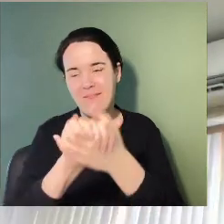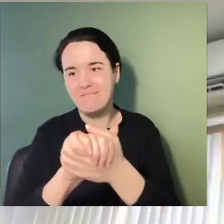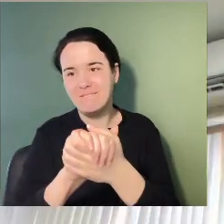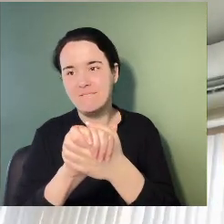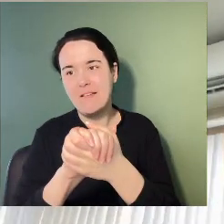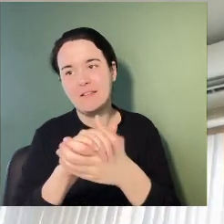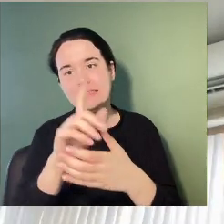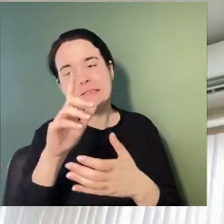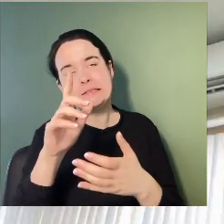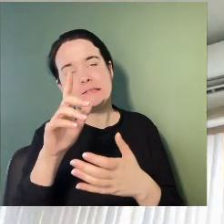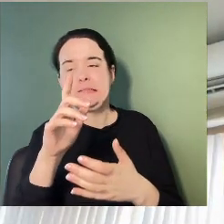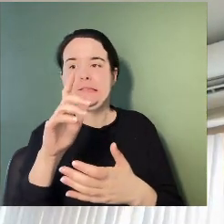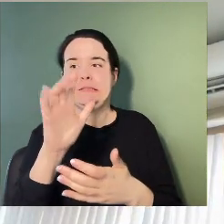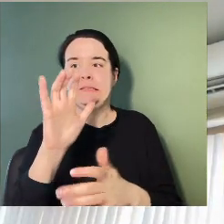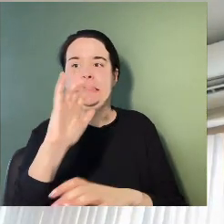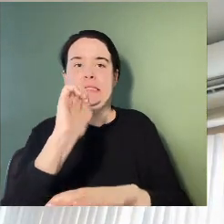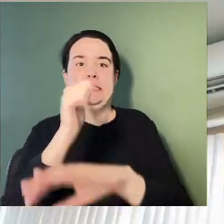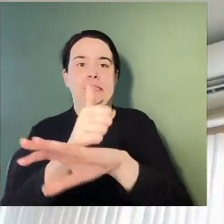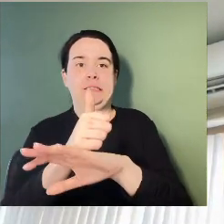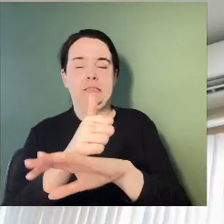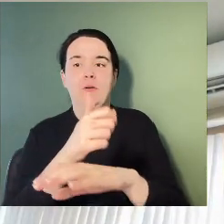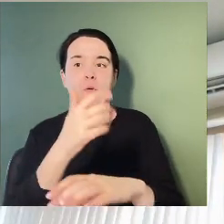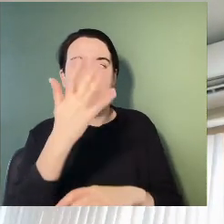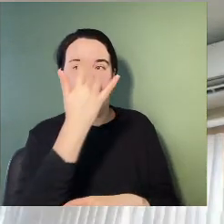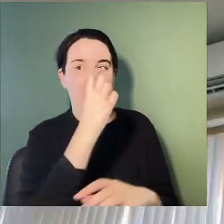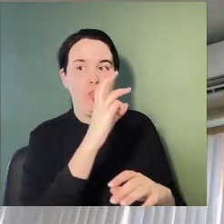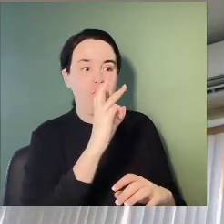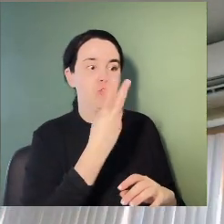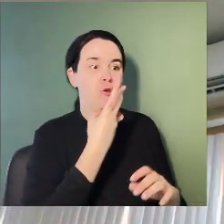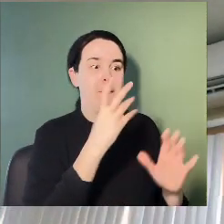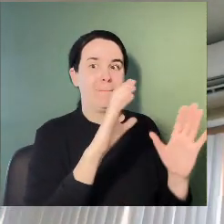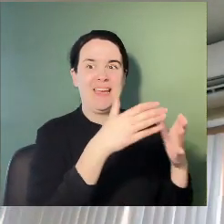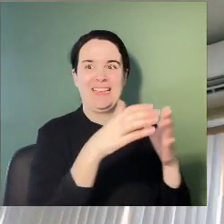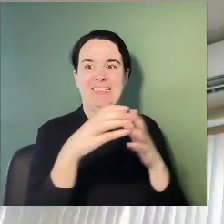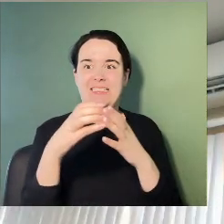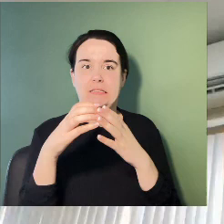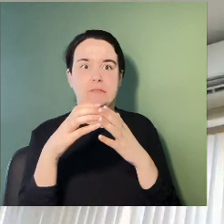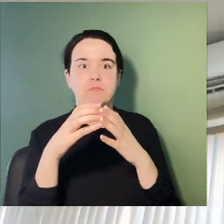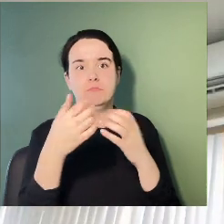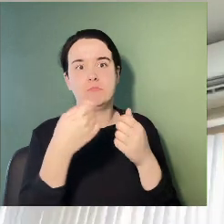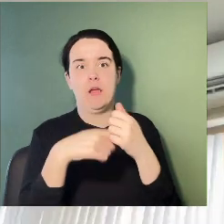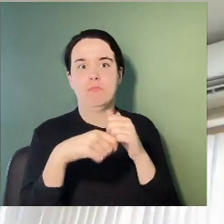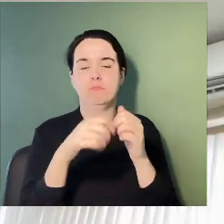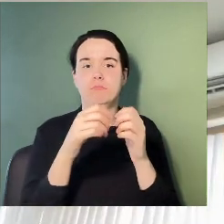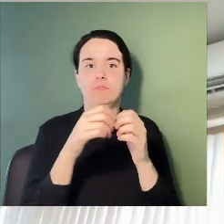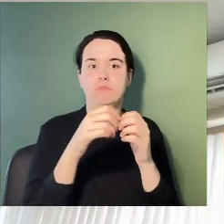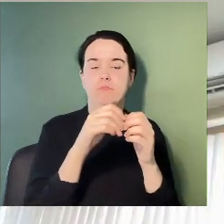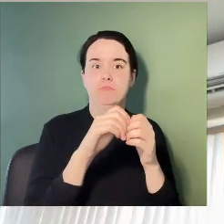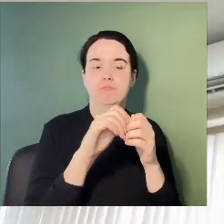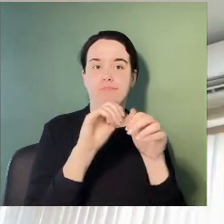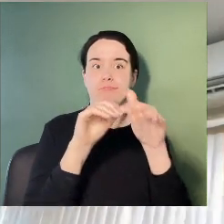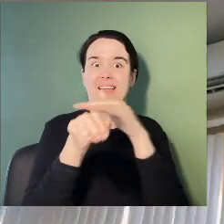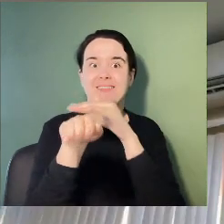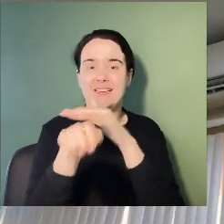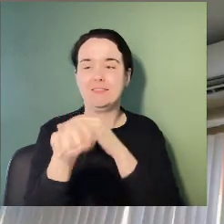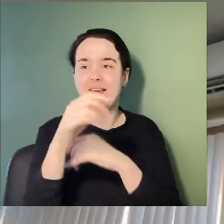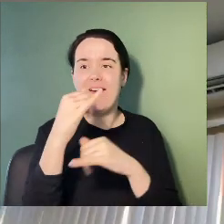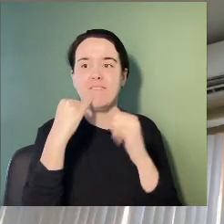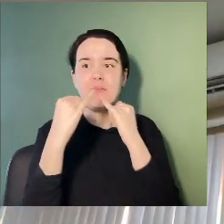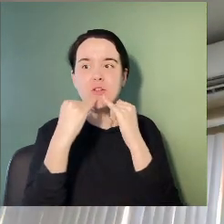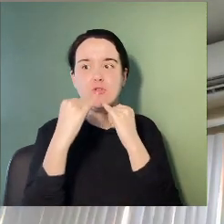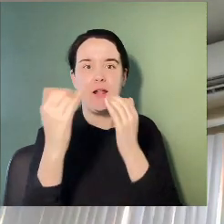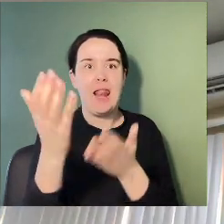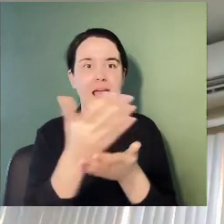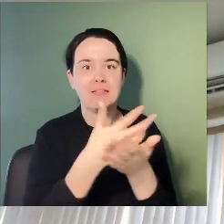into motion. They closed down how third parties were able to access information and what data they were able to collect. So which friends of